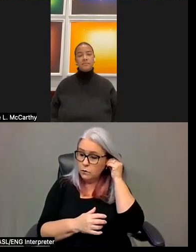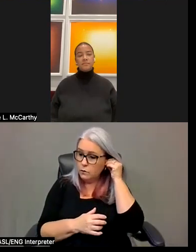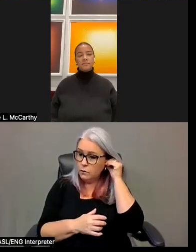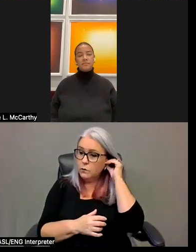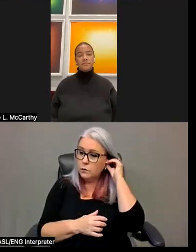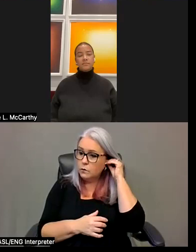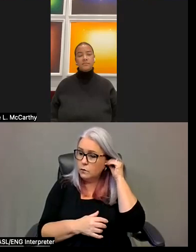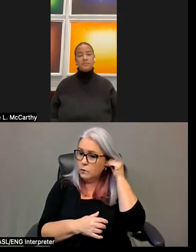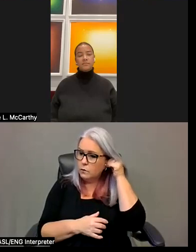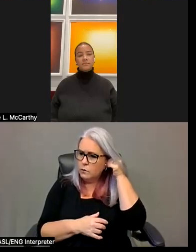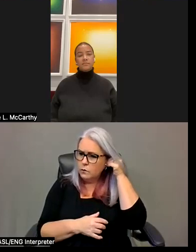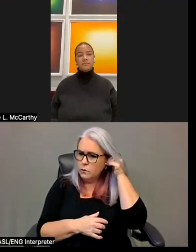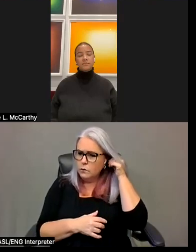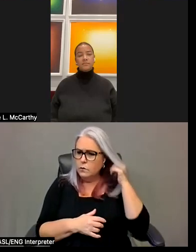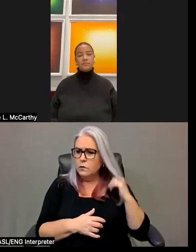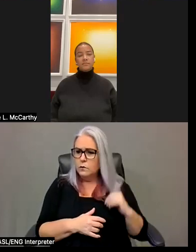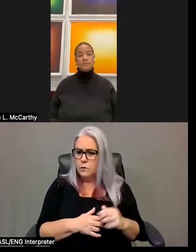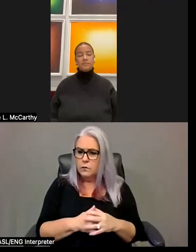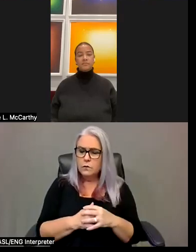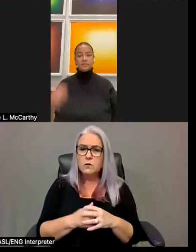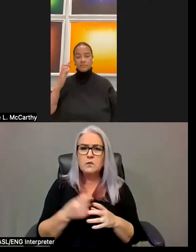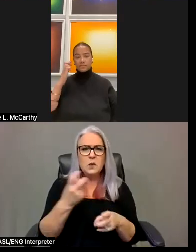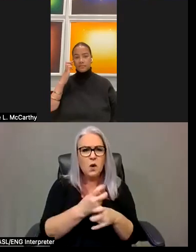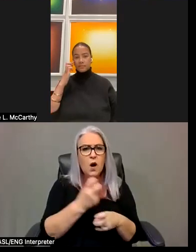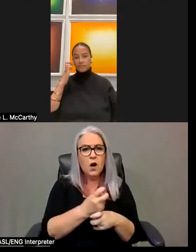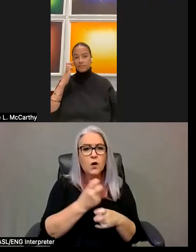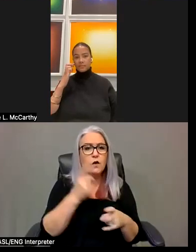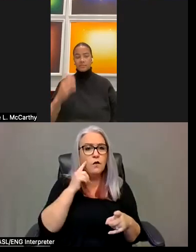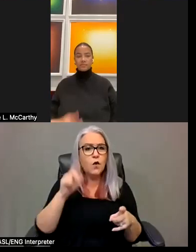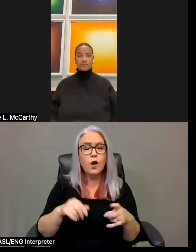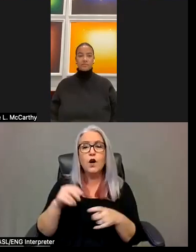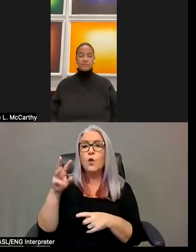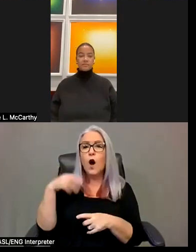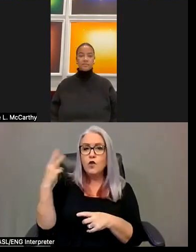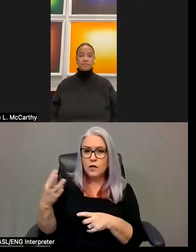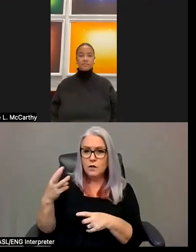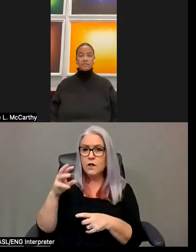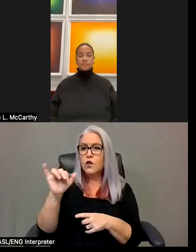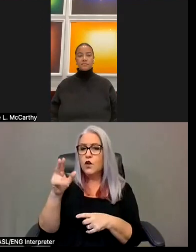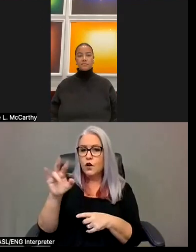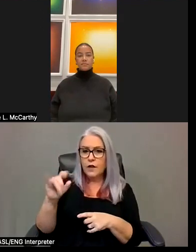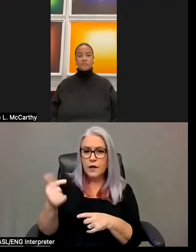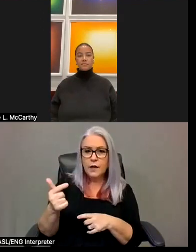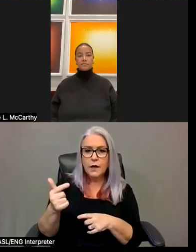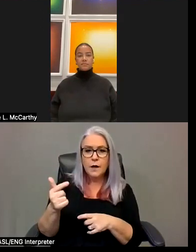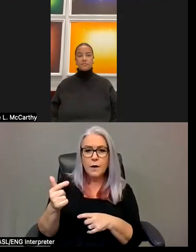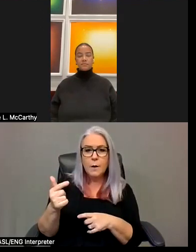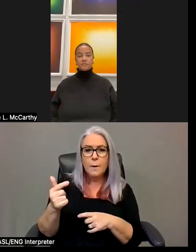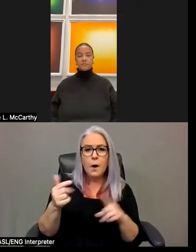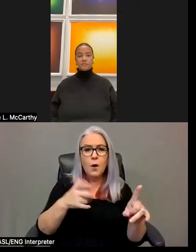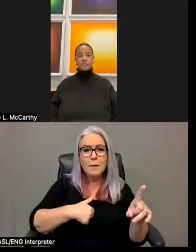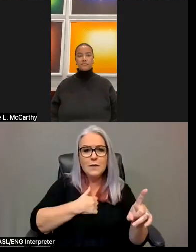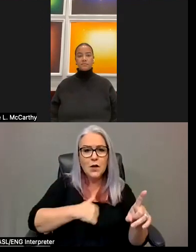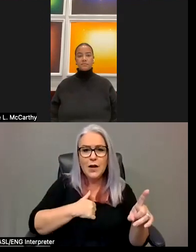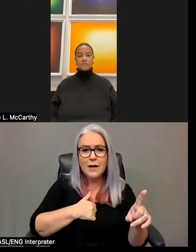of productively utilizing the Washington Irving Boat Club property? Ma'am, I haven't ordered yet. I'm sorry. I'm